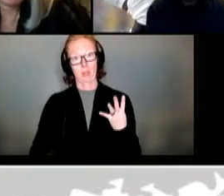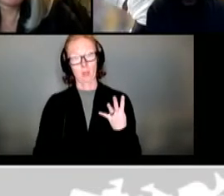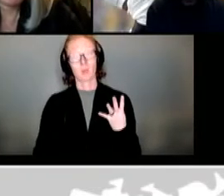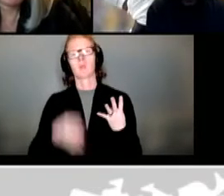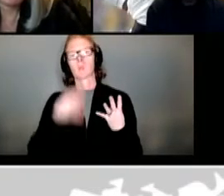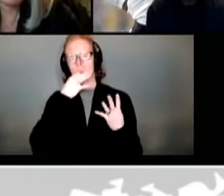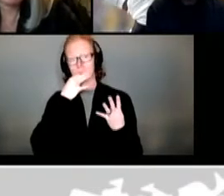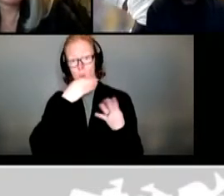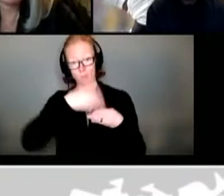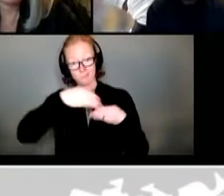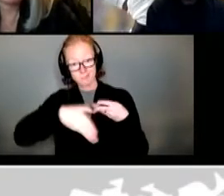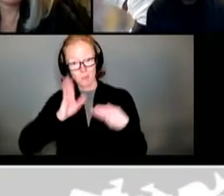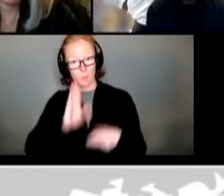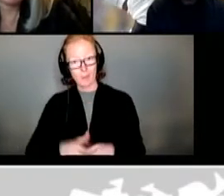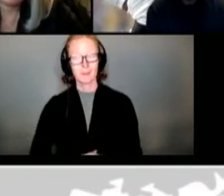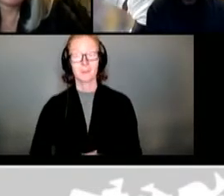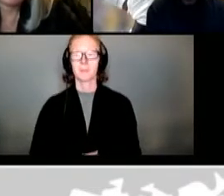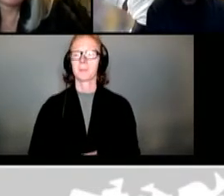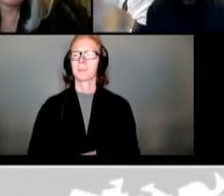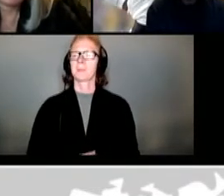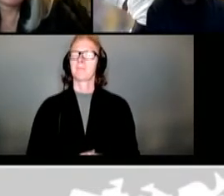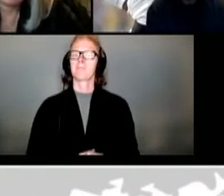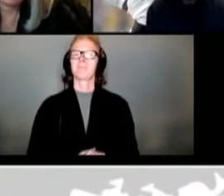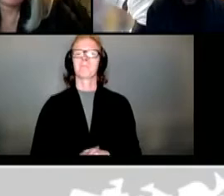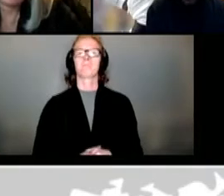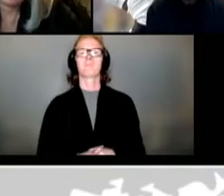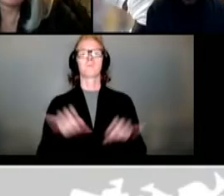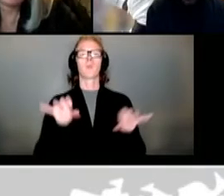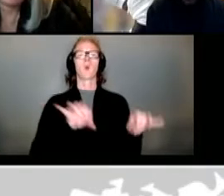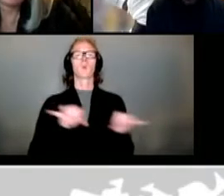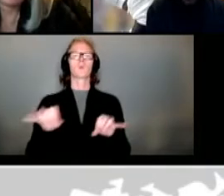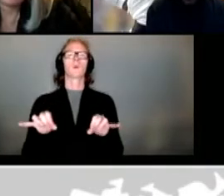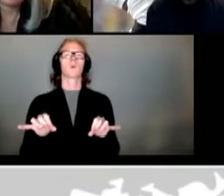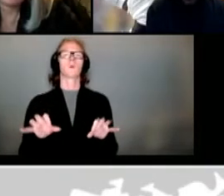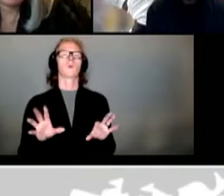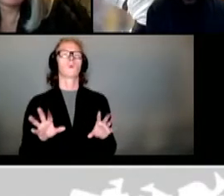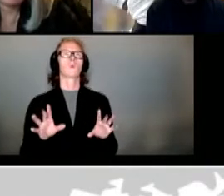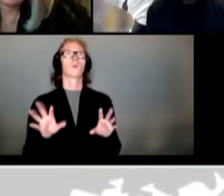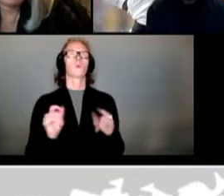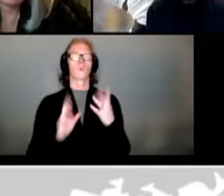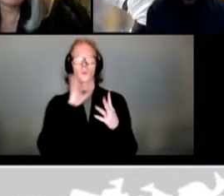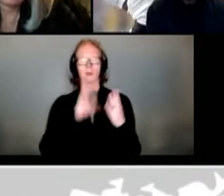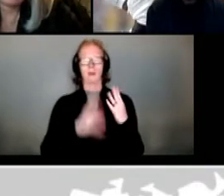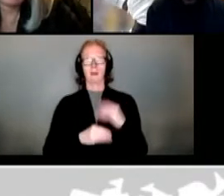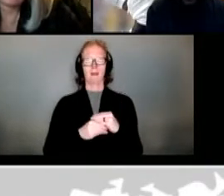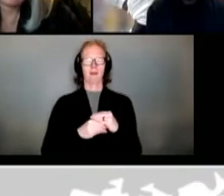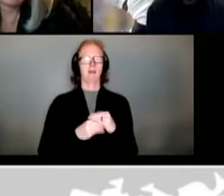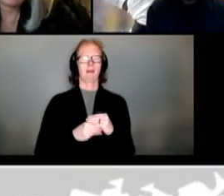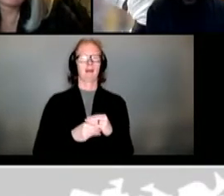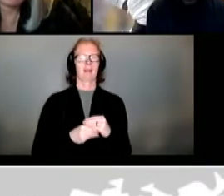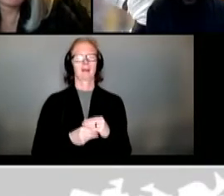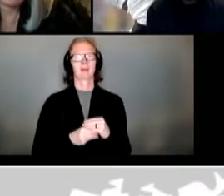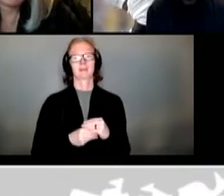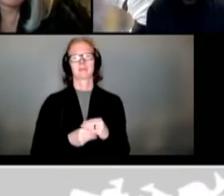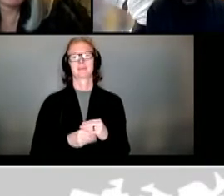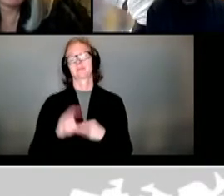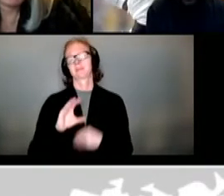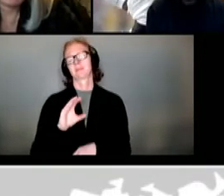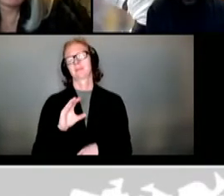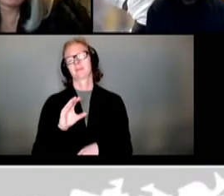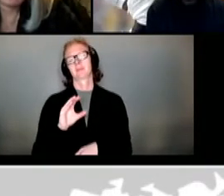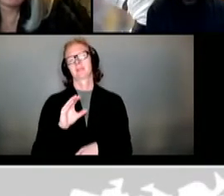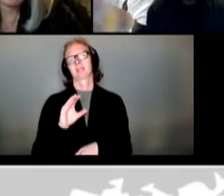that. There is going to be an addition of a civilian director of